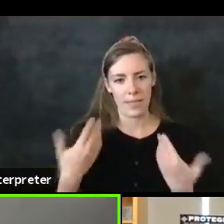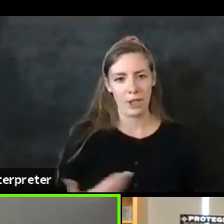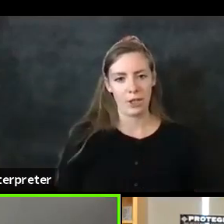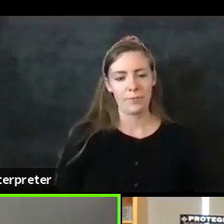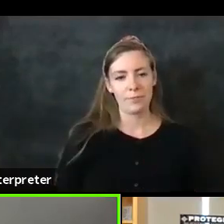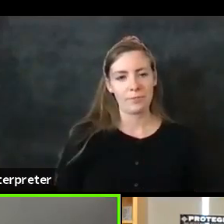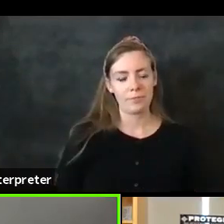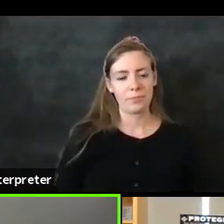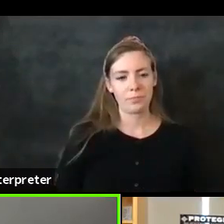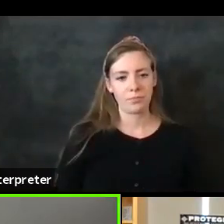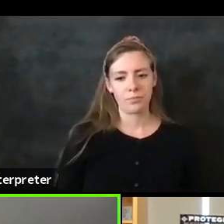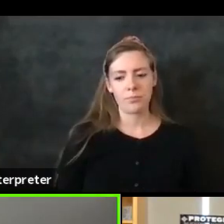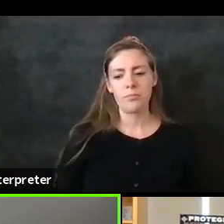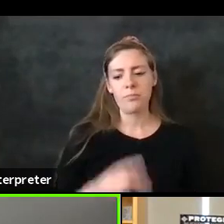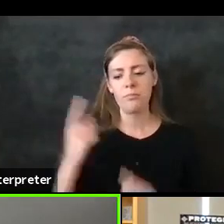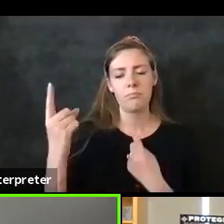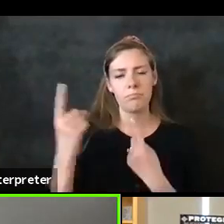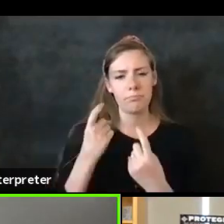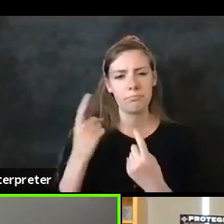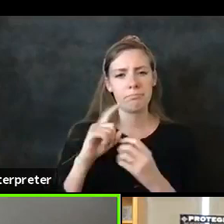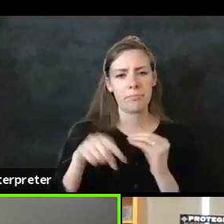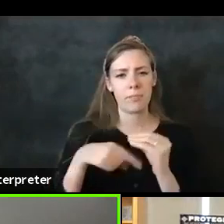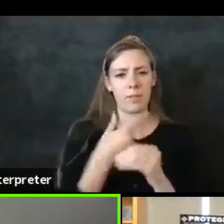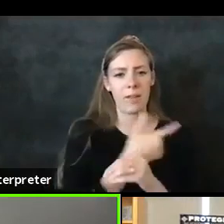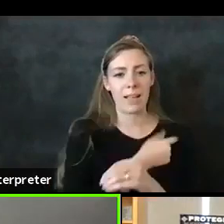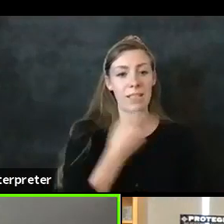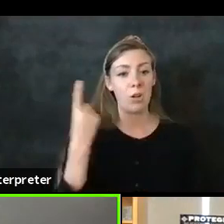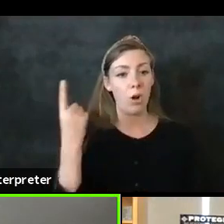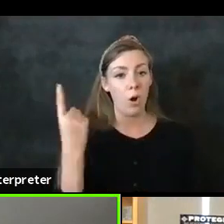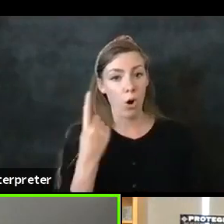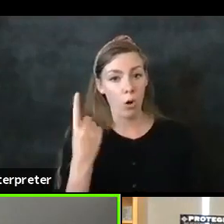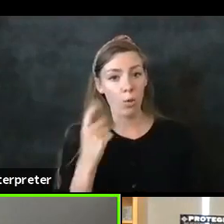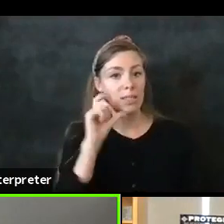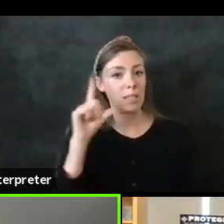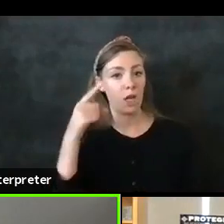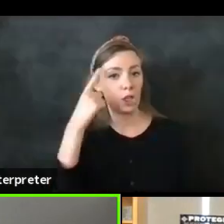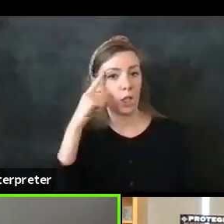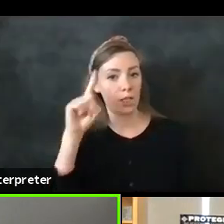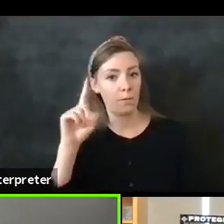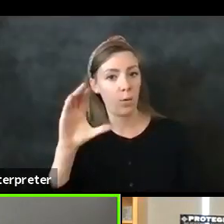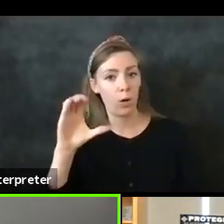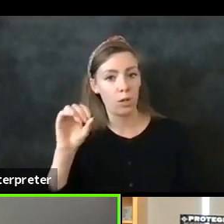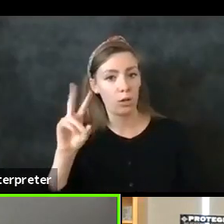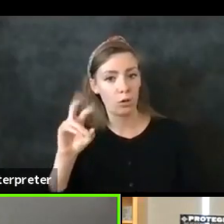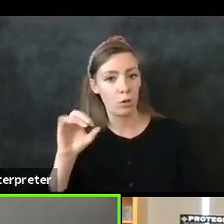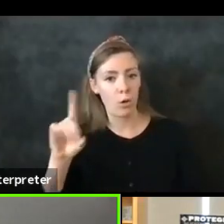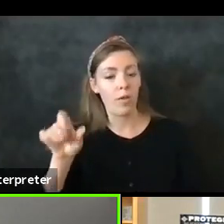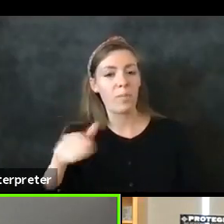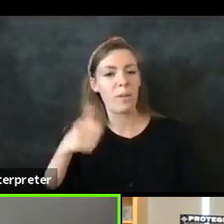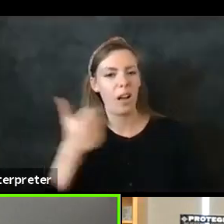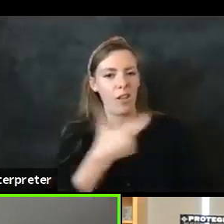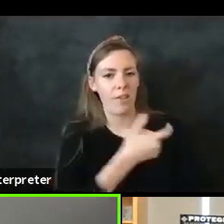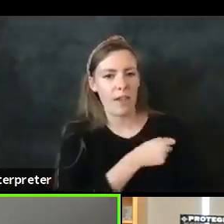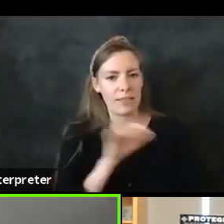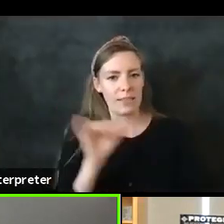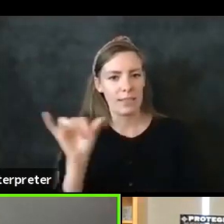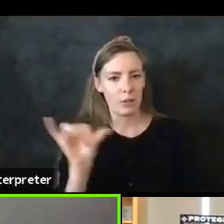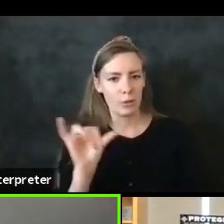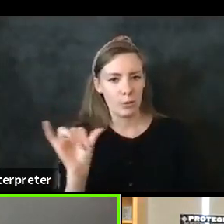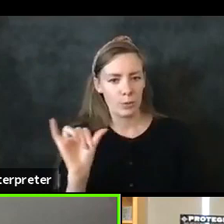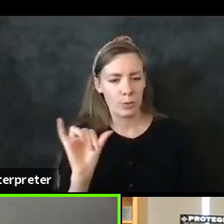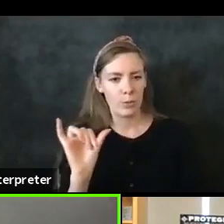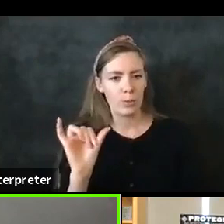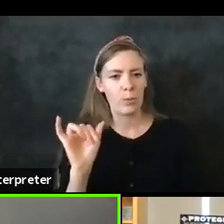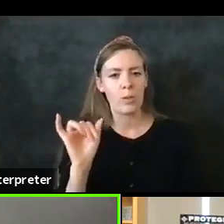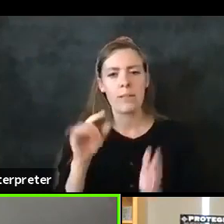I get asked about vaccines always, not just the COVID vaccine, all our vaccines that we have. And I think sometimes we